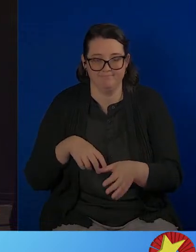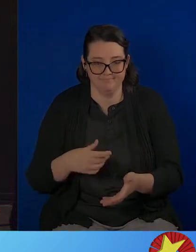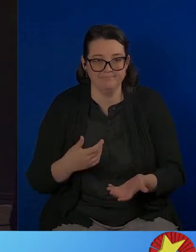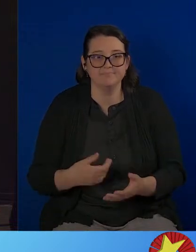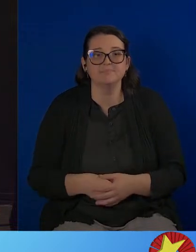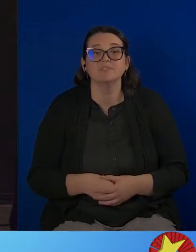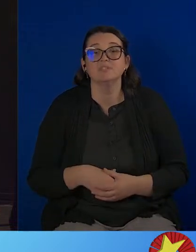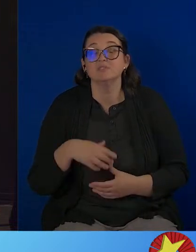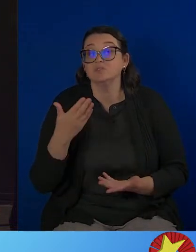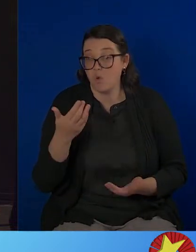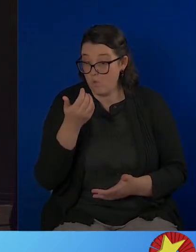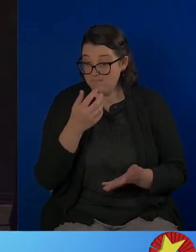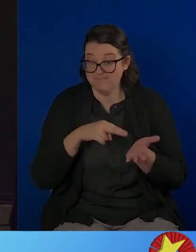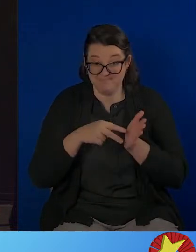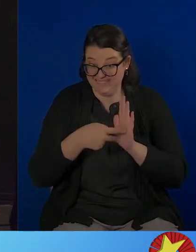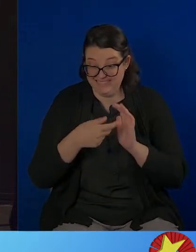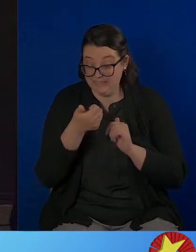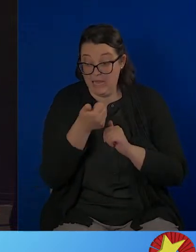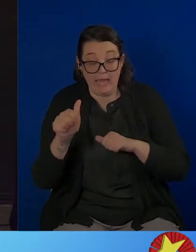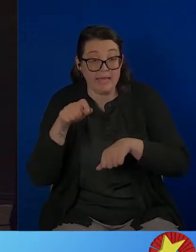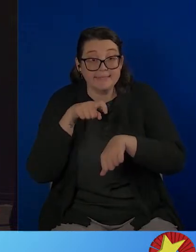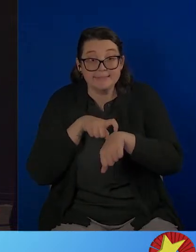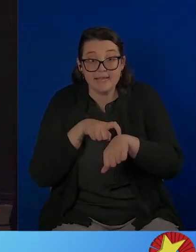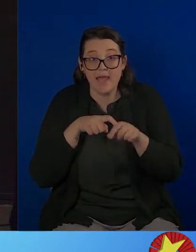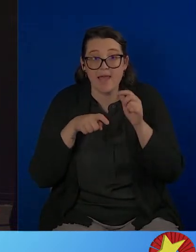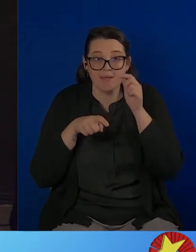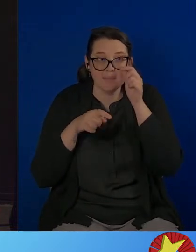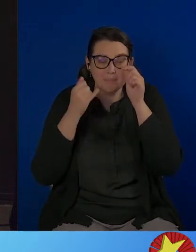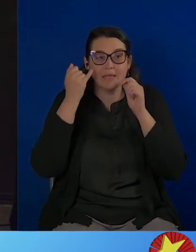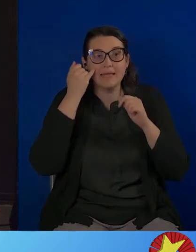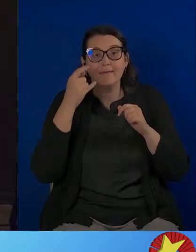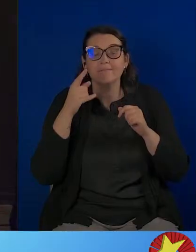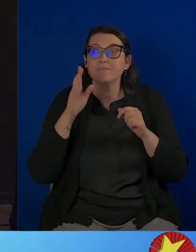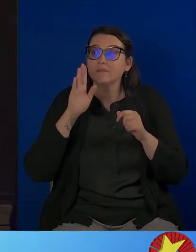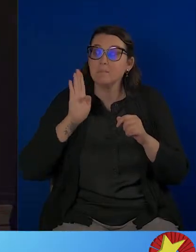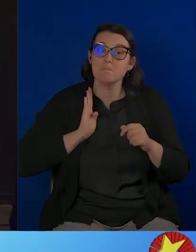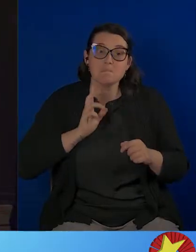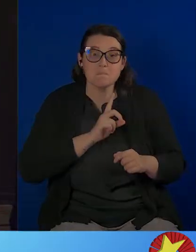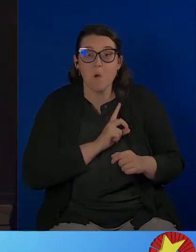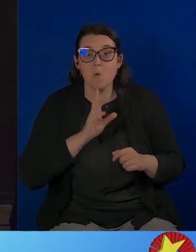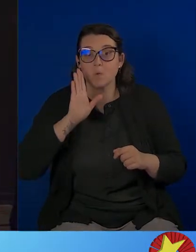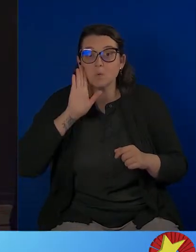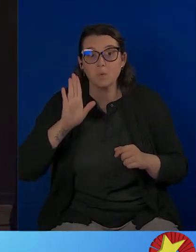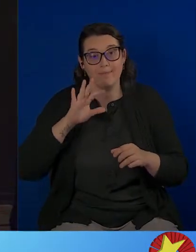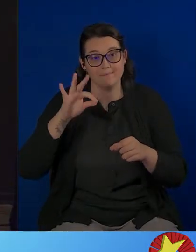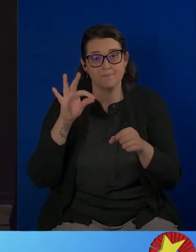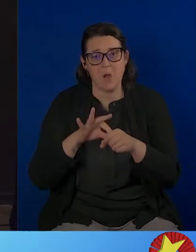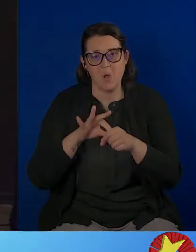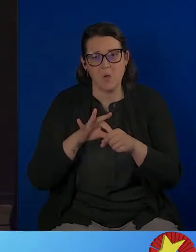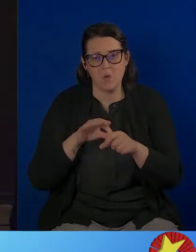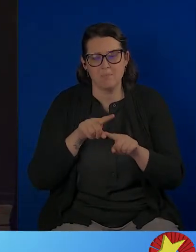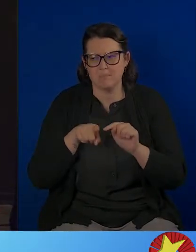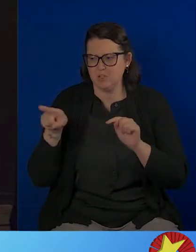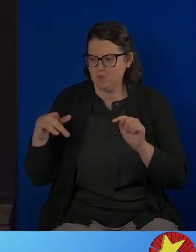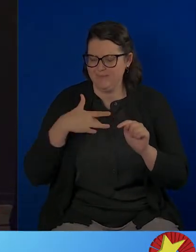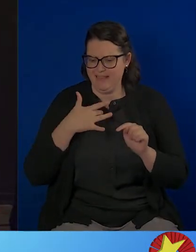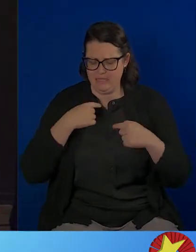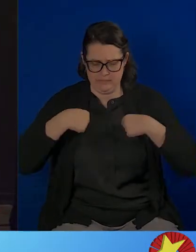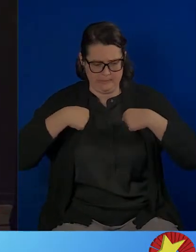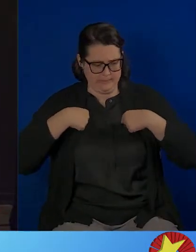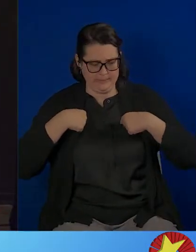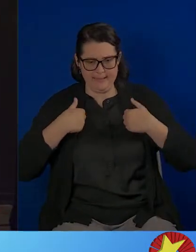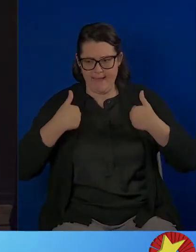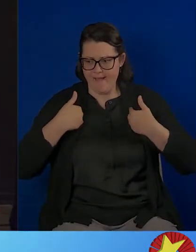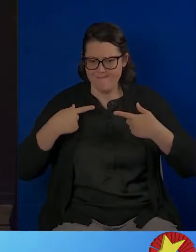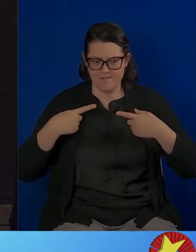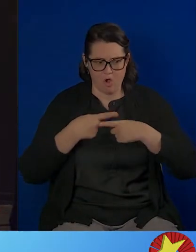At any time, if there is a vote that you think you have a conflict of interest